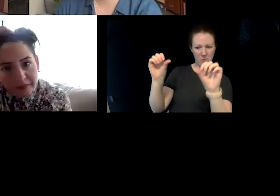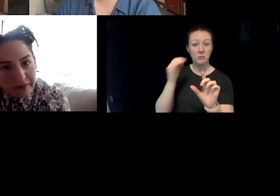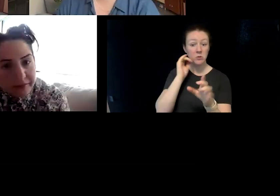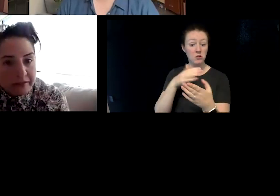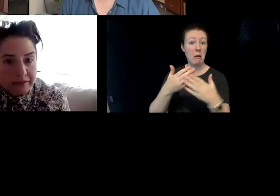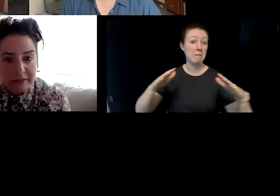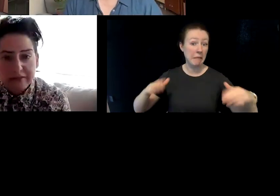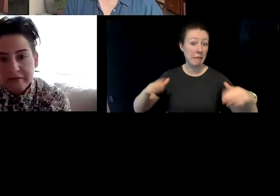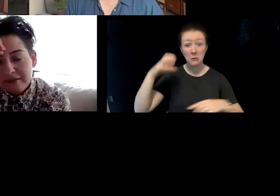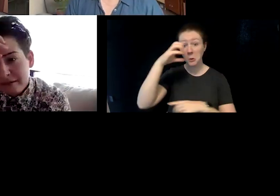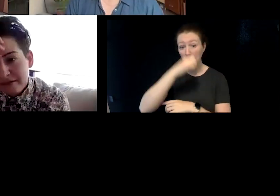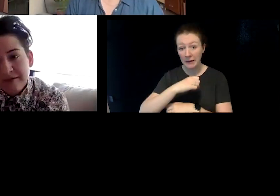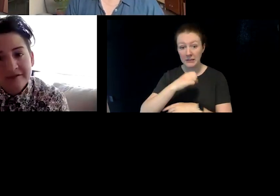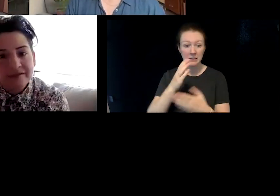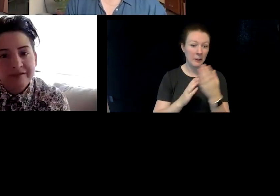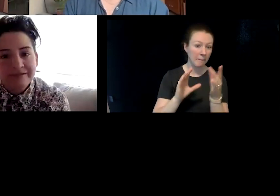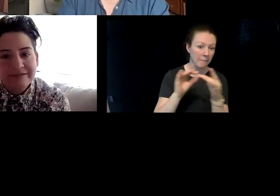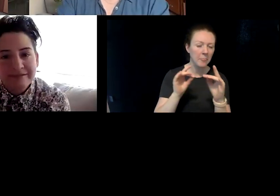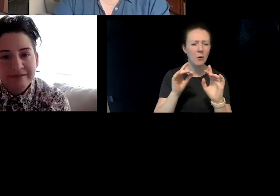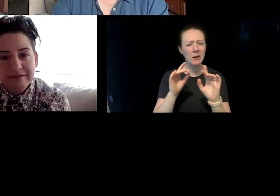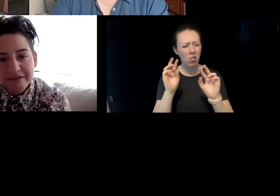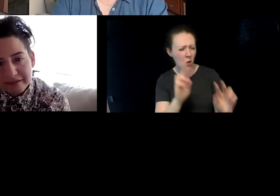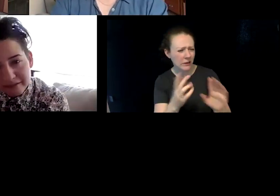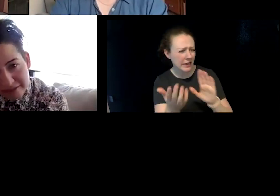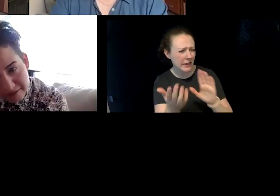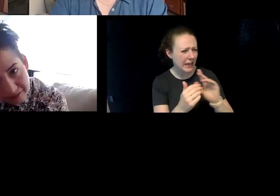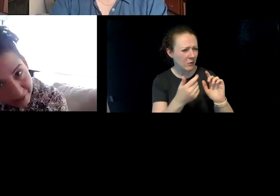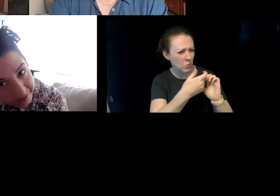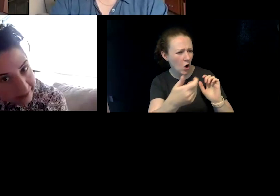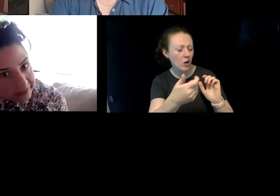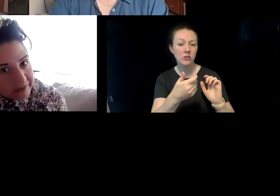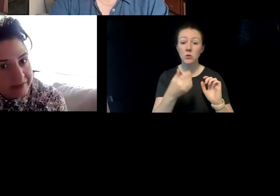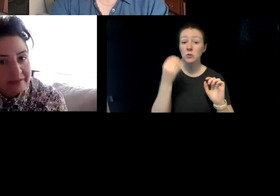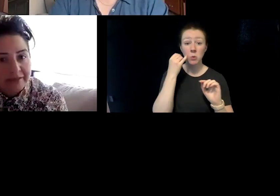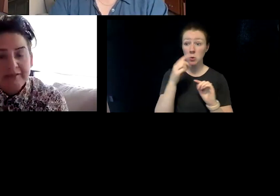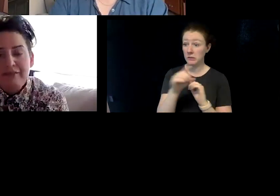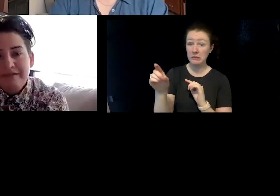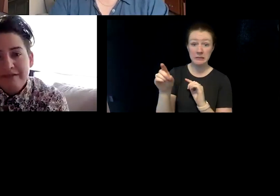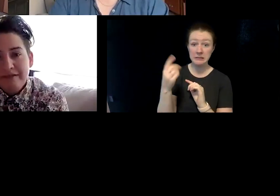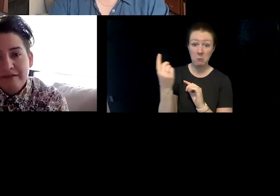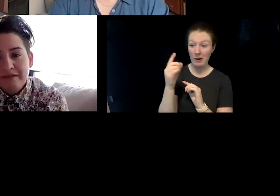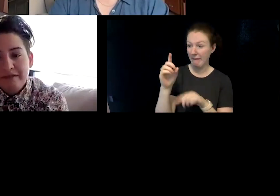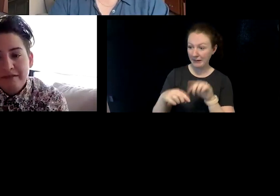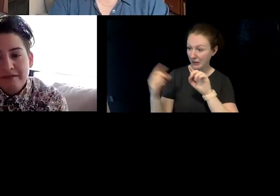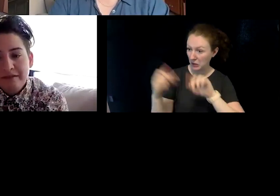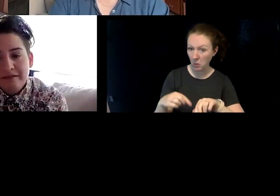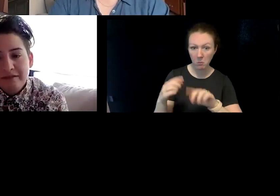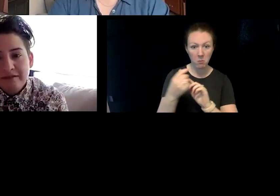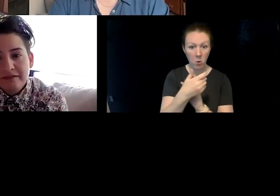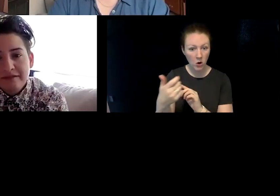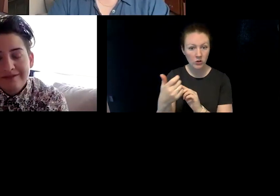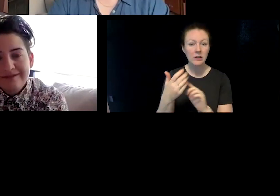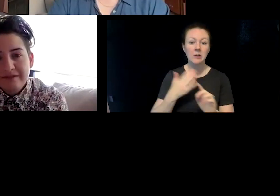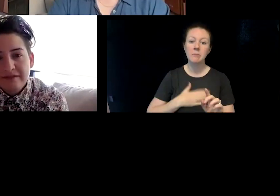or you want to have a look back and reference anything, or share this with anybody who wasn't able to make it, please point them towards our